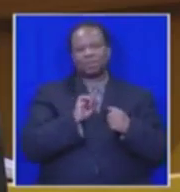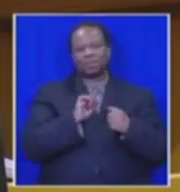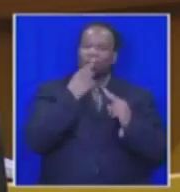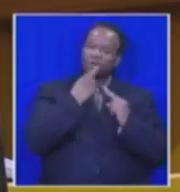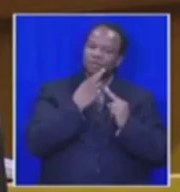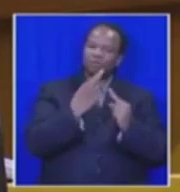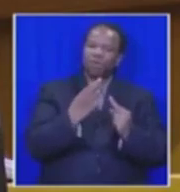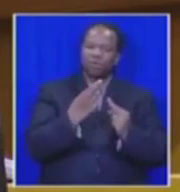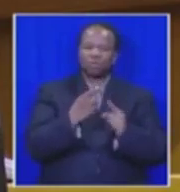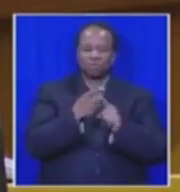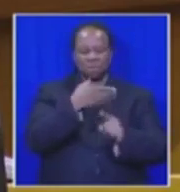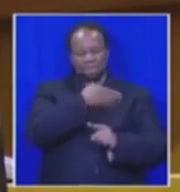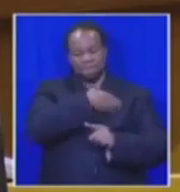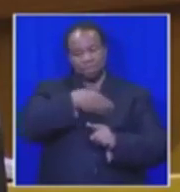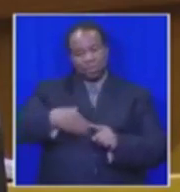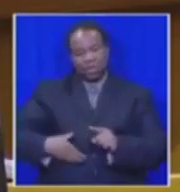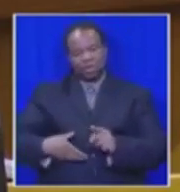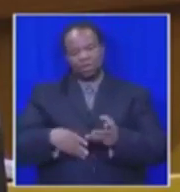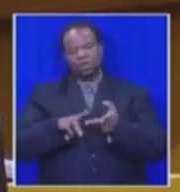deputy president